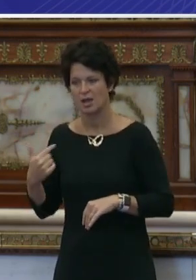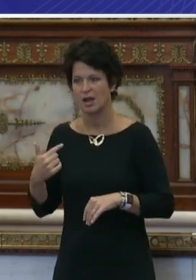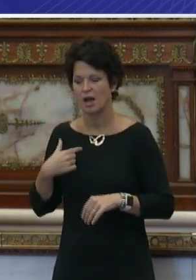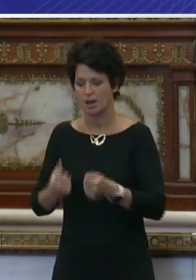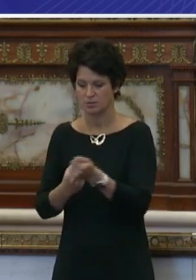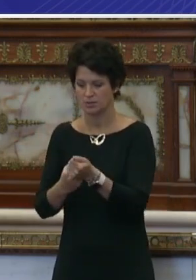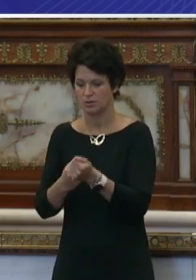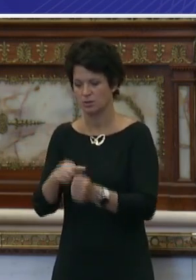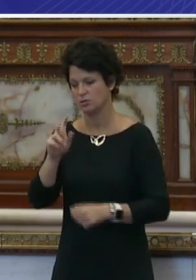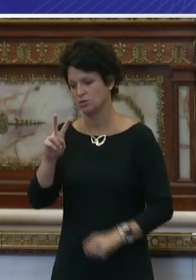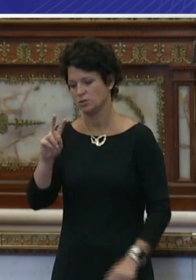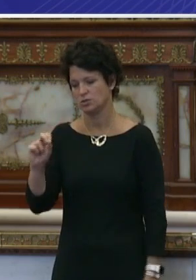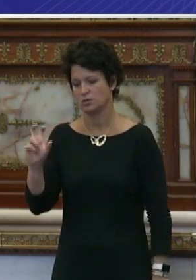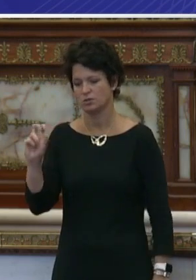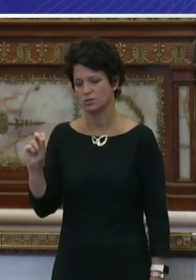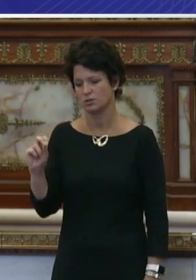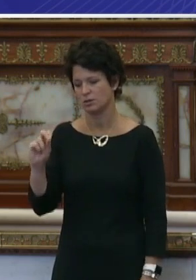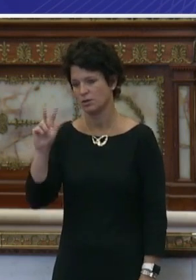of Bill